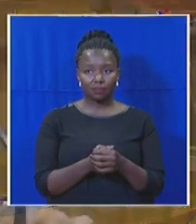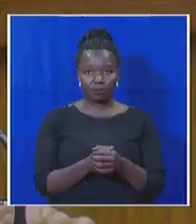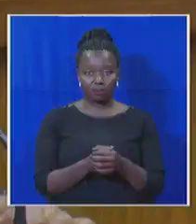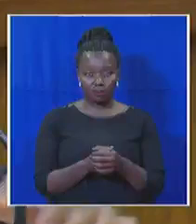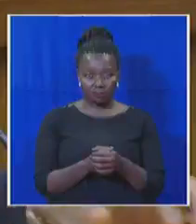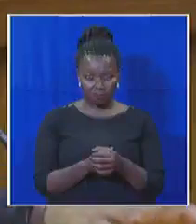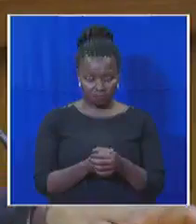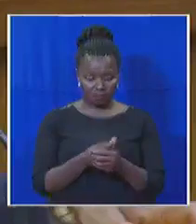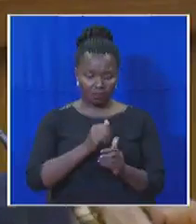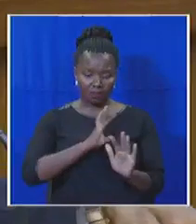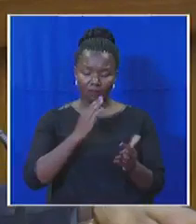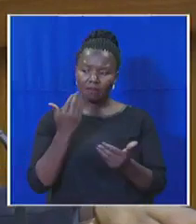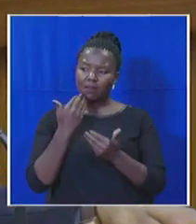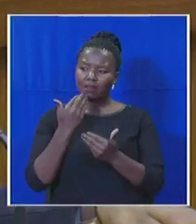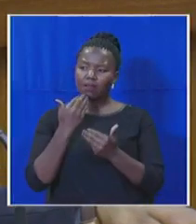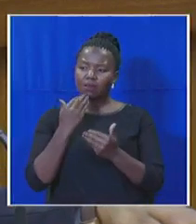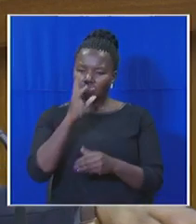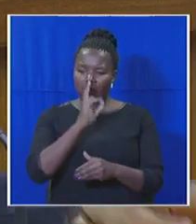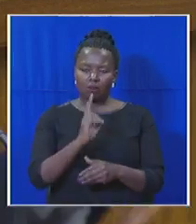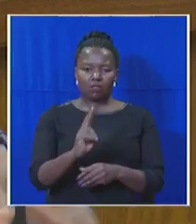Thank you, Honorable Speaker.